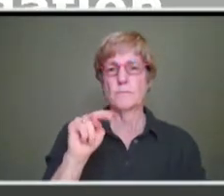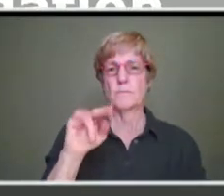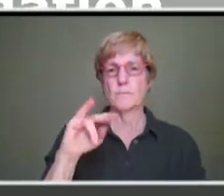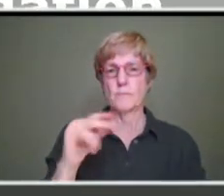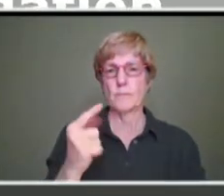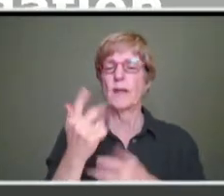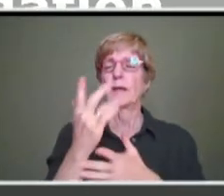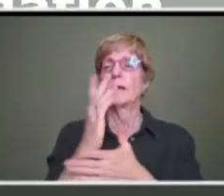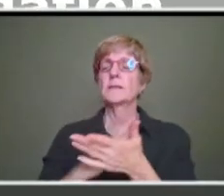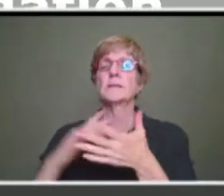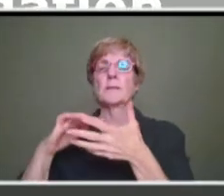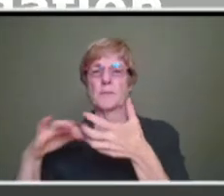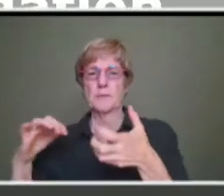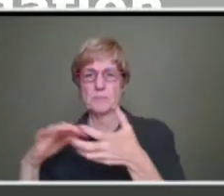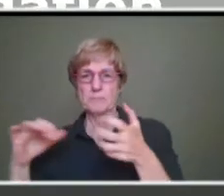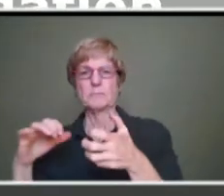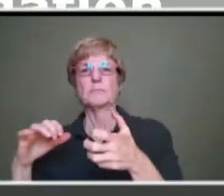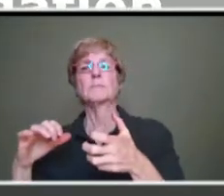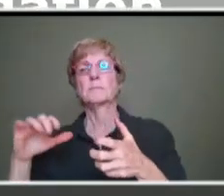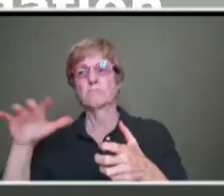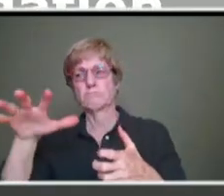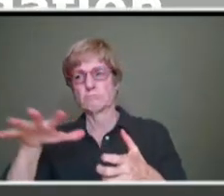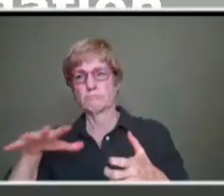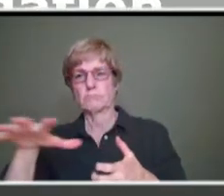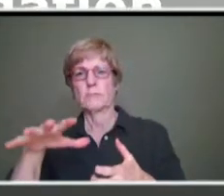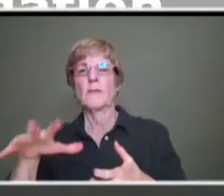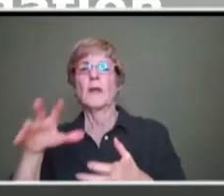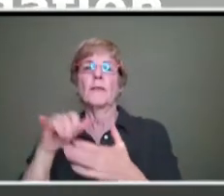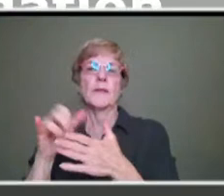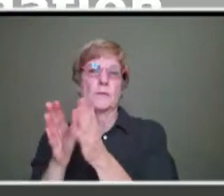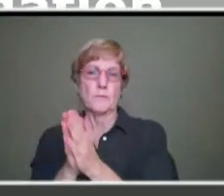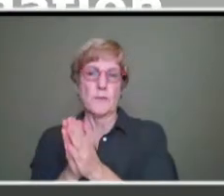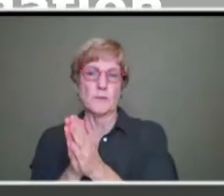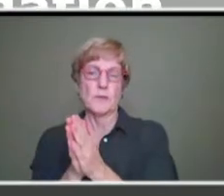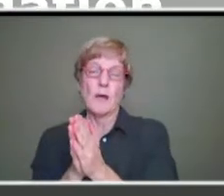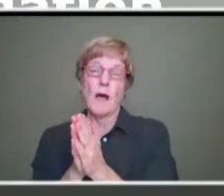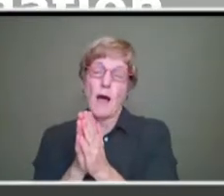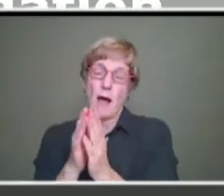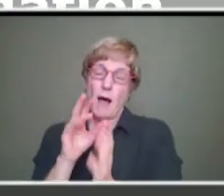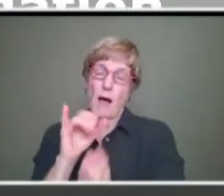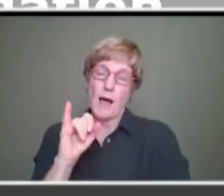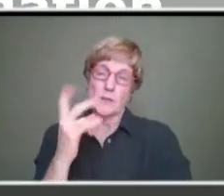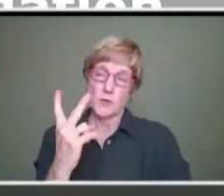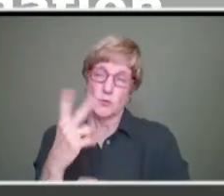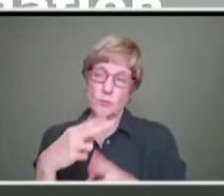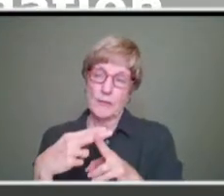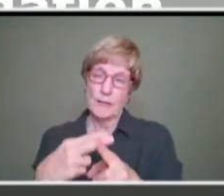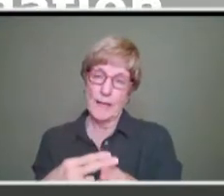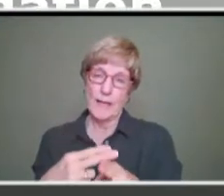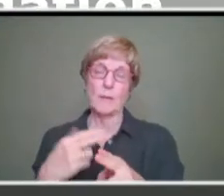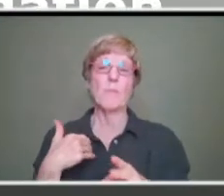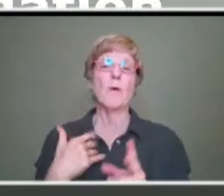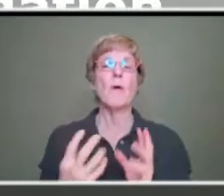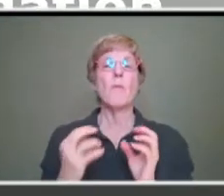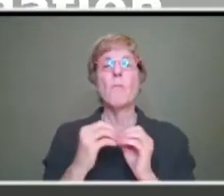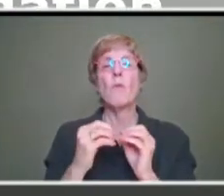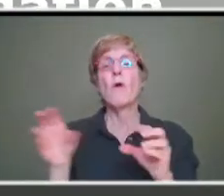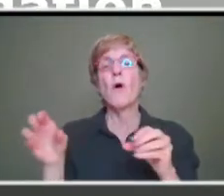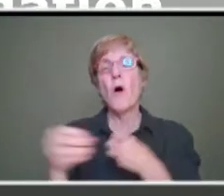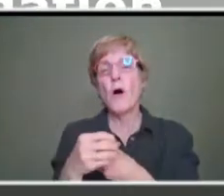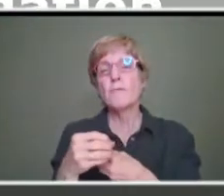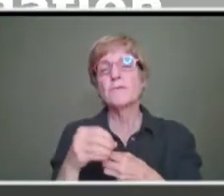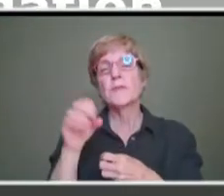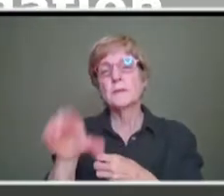industrial activity we've seen and again this is a petition that's I too a name has more of an office component